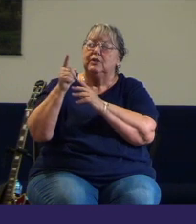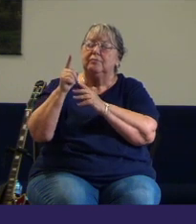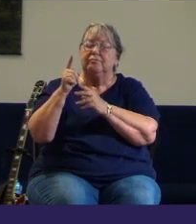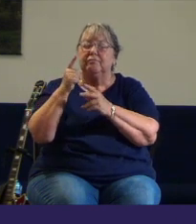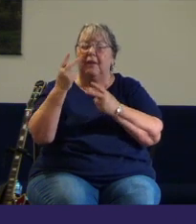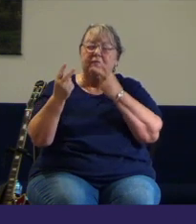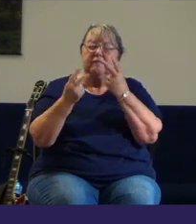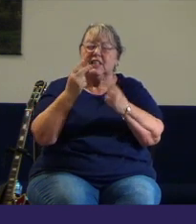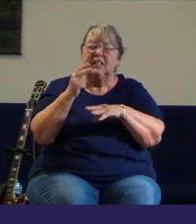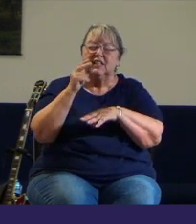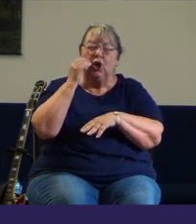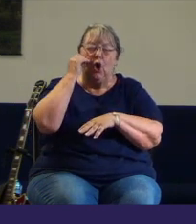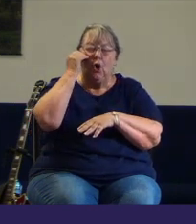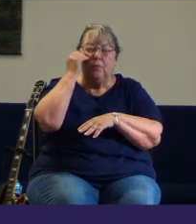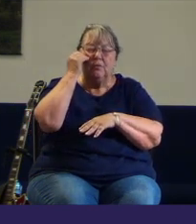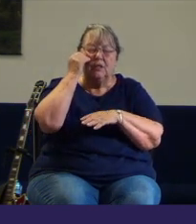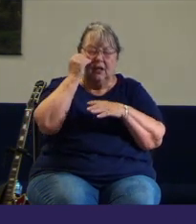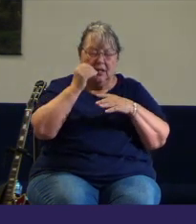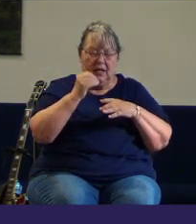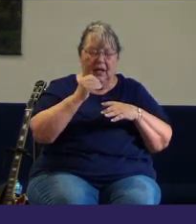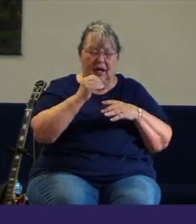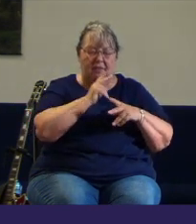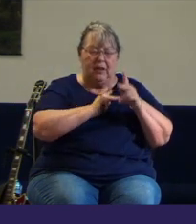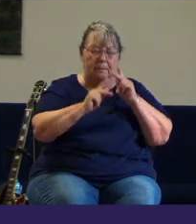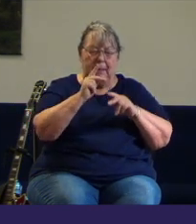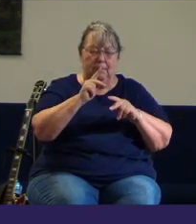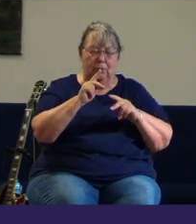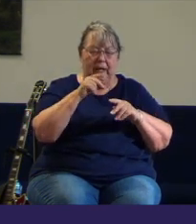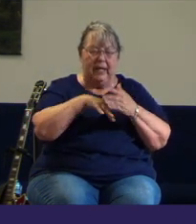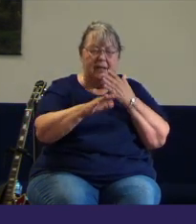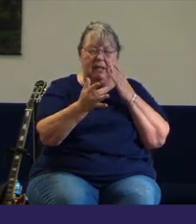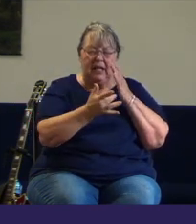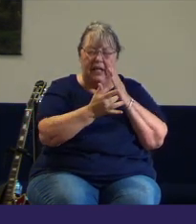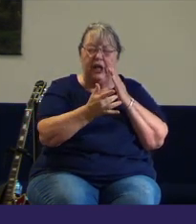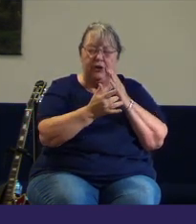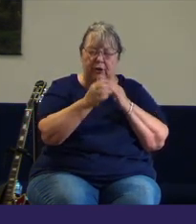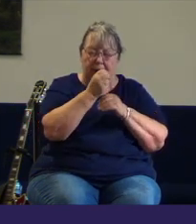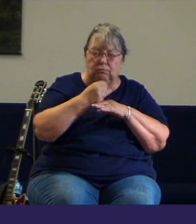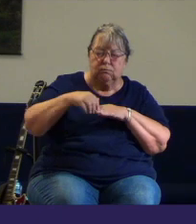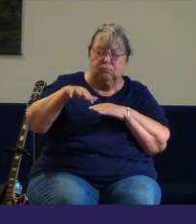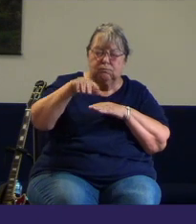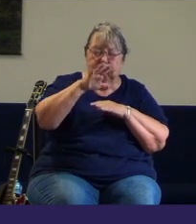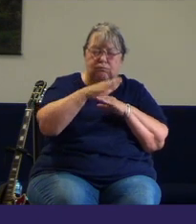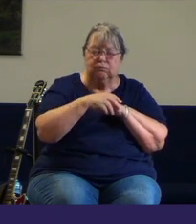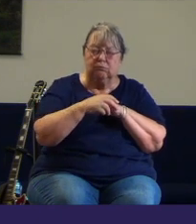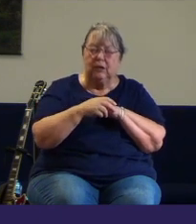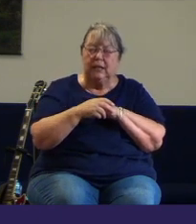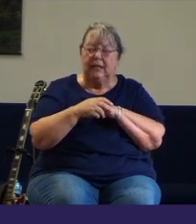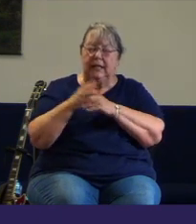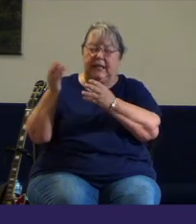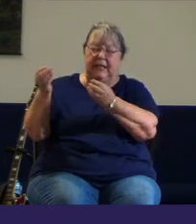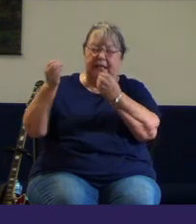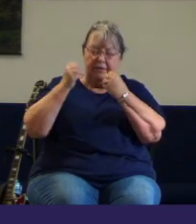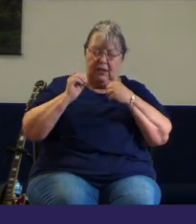touching. We pray that you would bind the strong men in the name of Jesus, and that you would give us the capacity and the ability to hear and